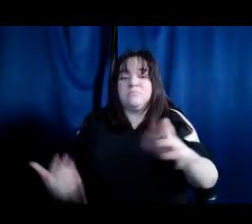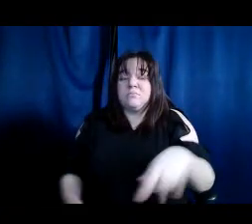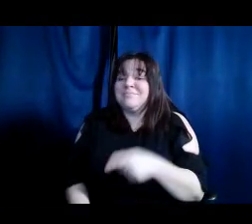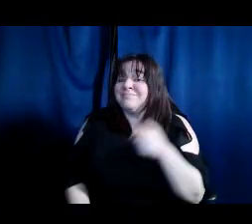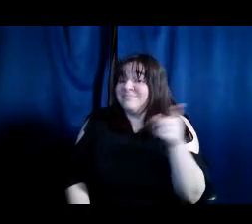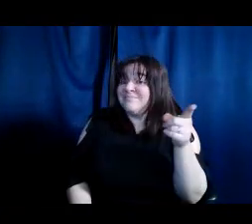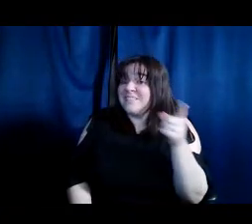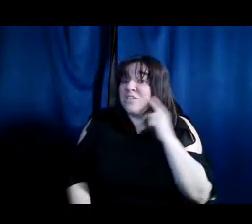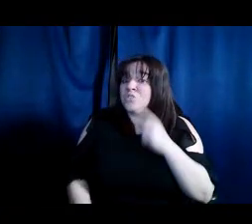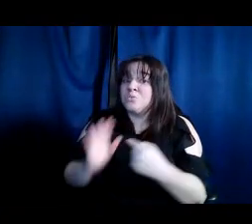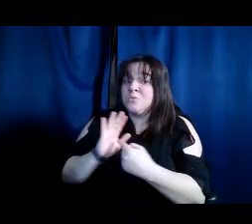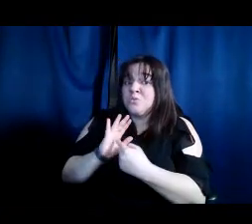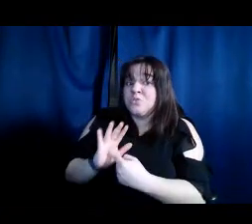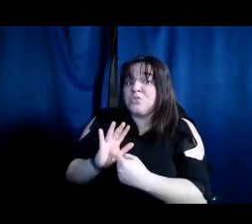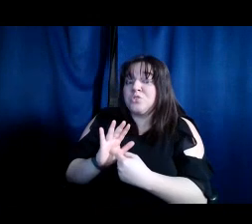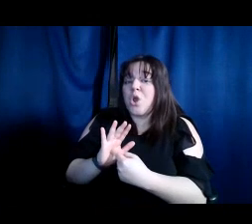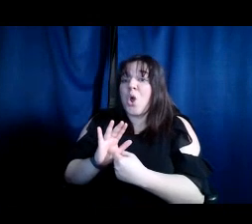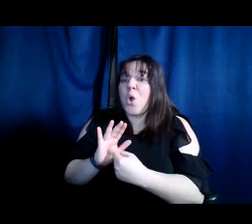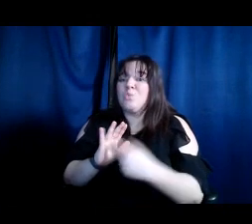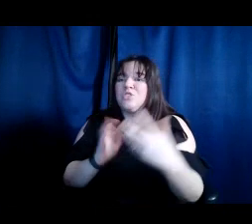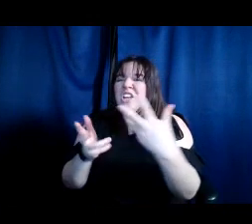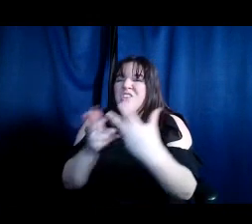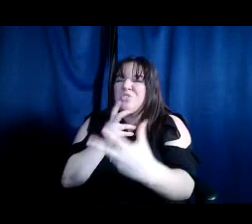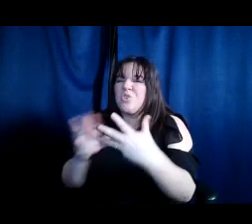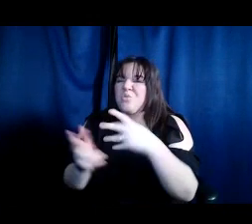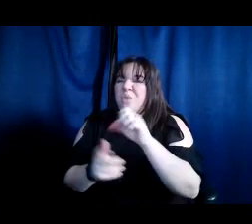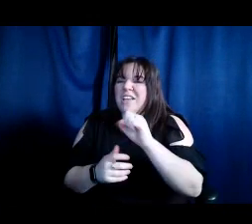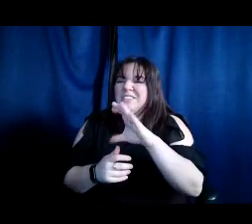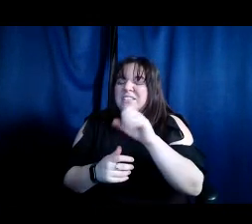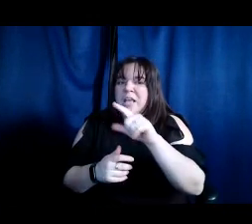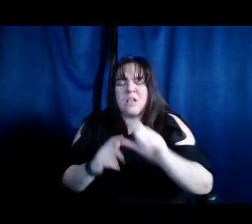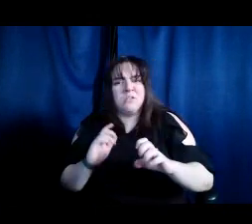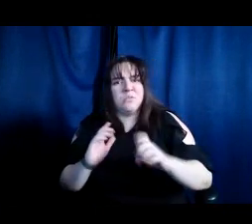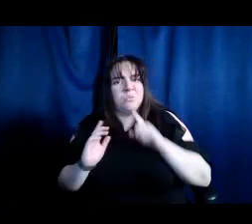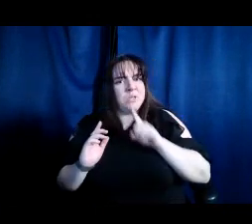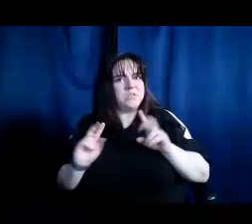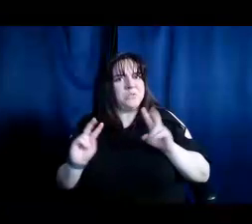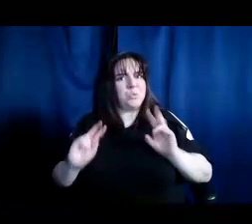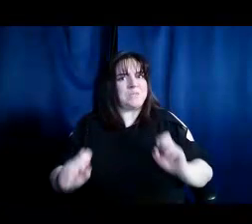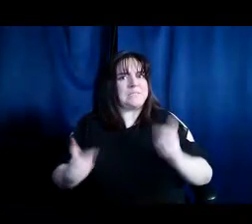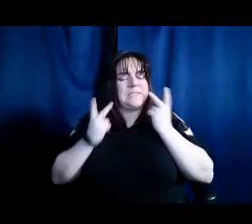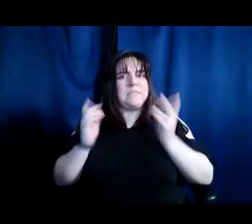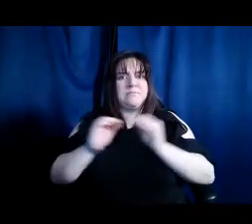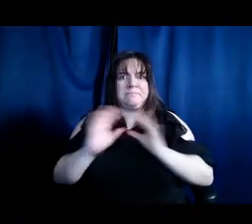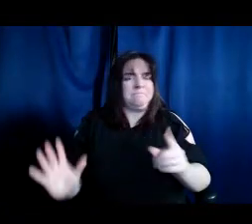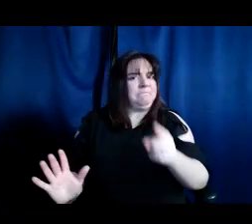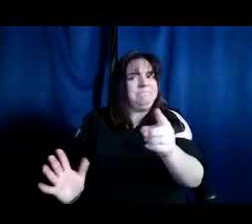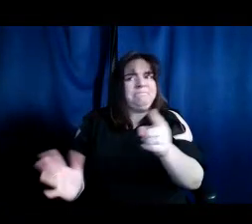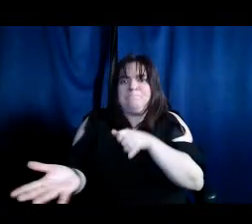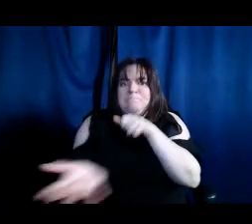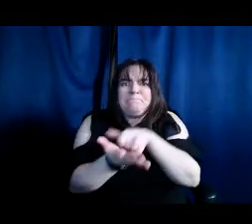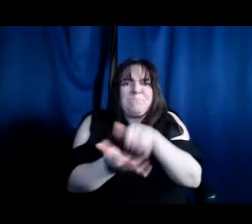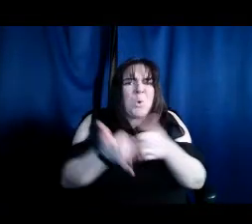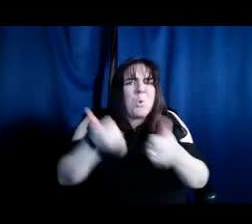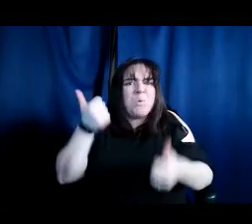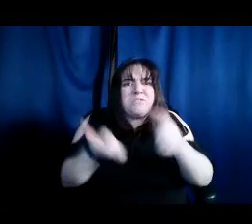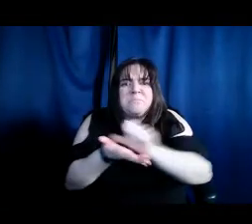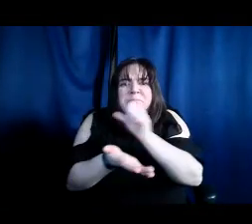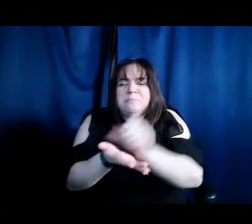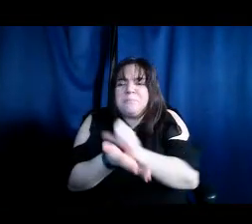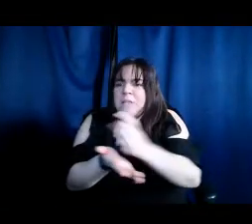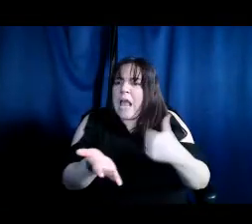list slide in grayscale, making it impossible to identify that active navigation item. So how could we